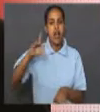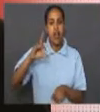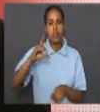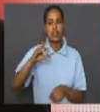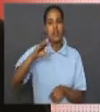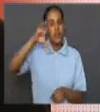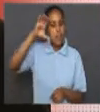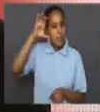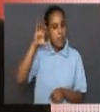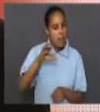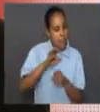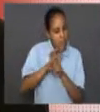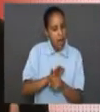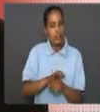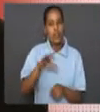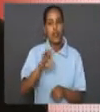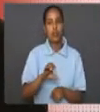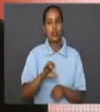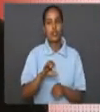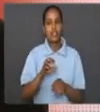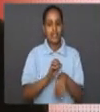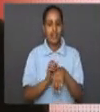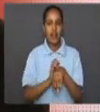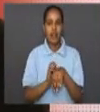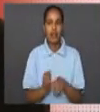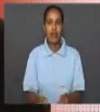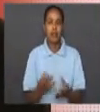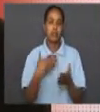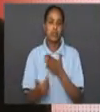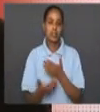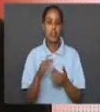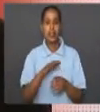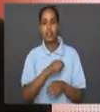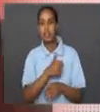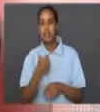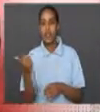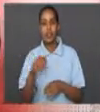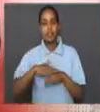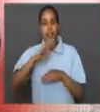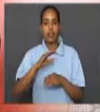impact force. It also scratches more easily than glass.